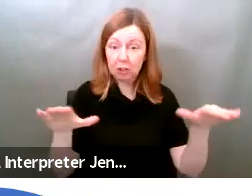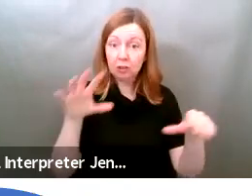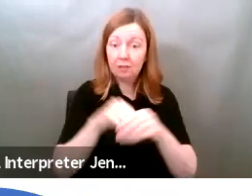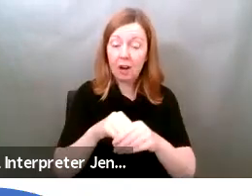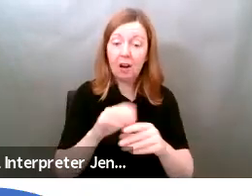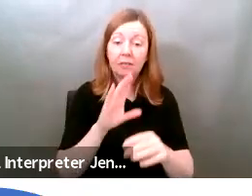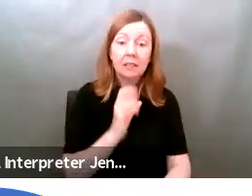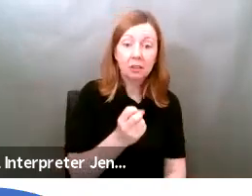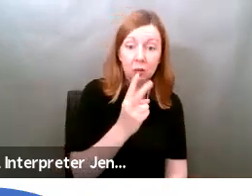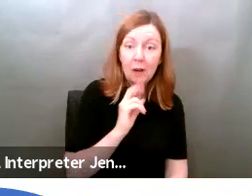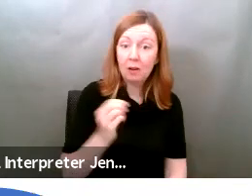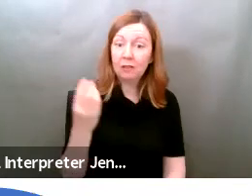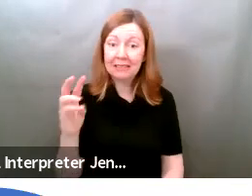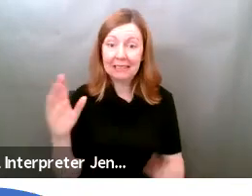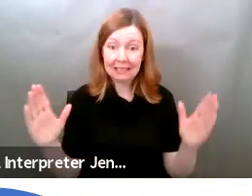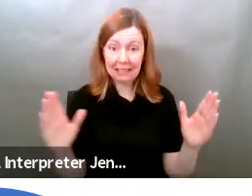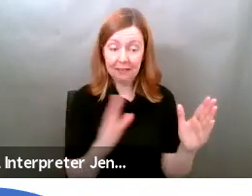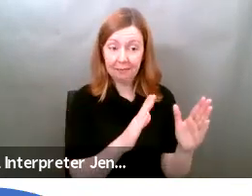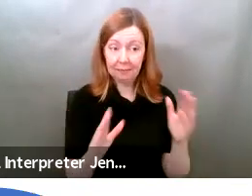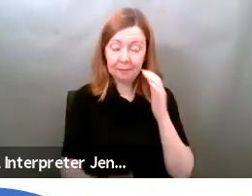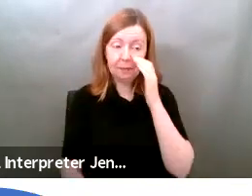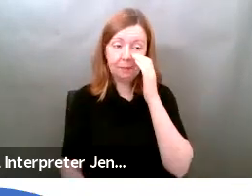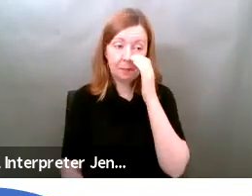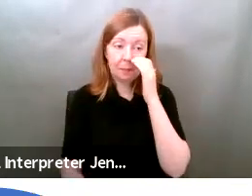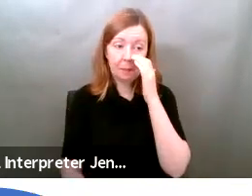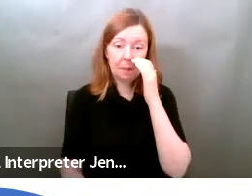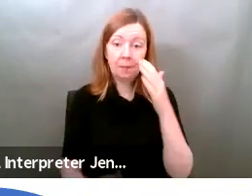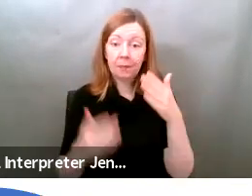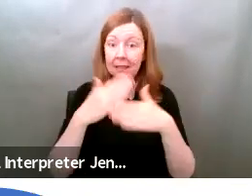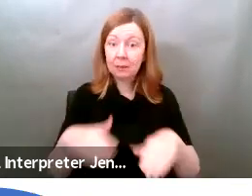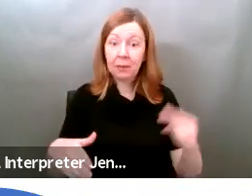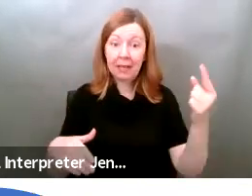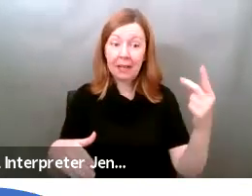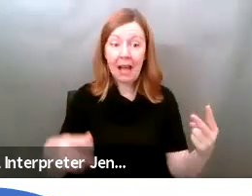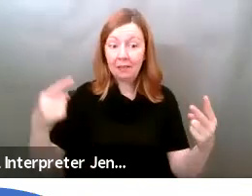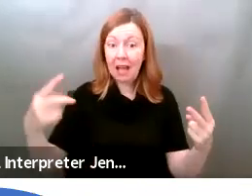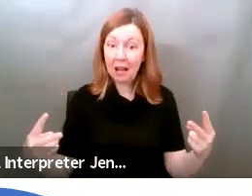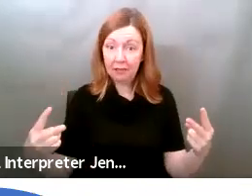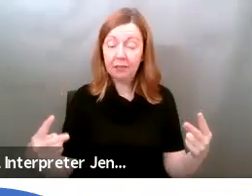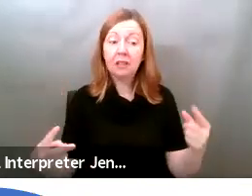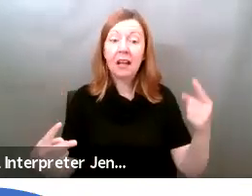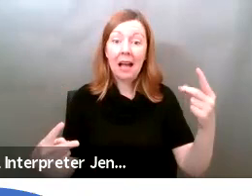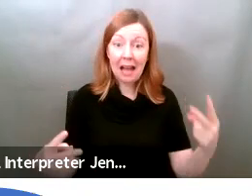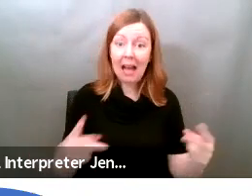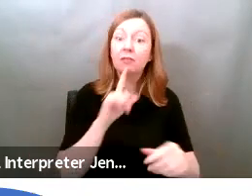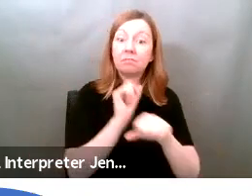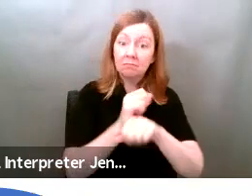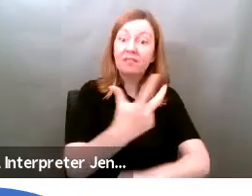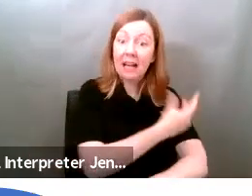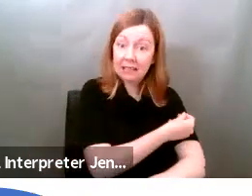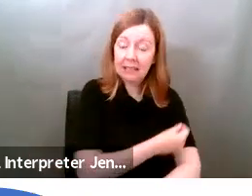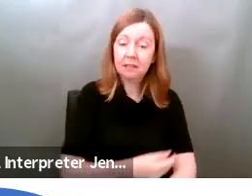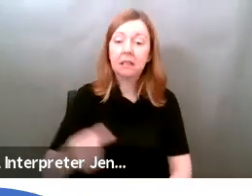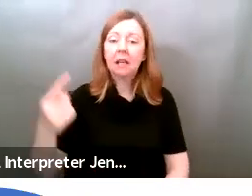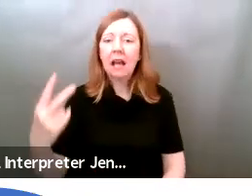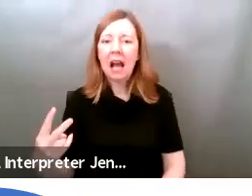of 12 and 16. They were split half and half. Half of them got the real vaccine and half of them